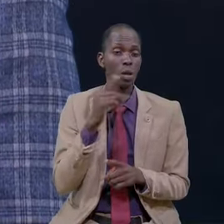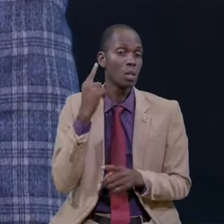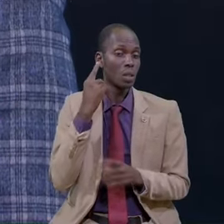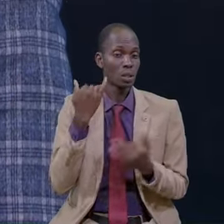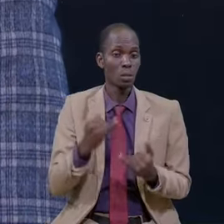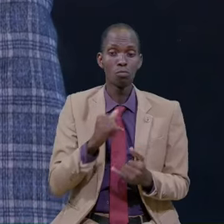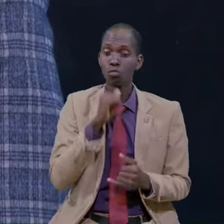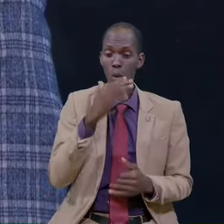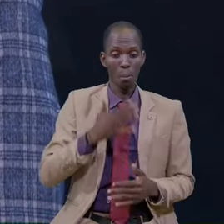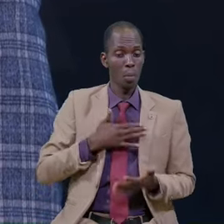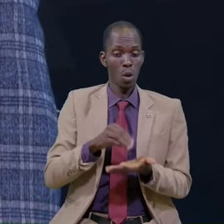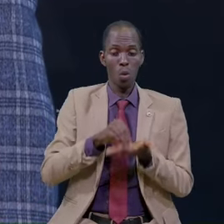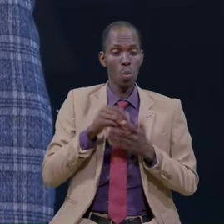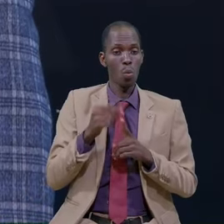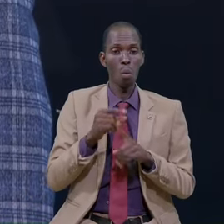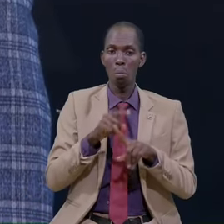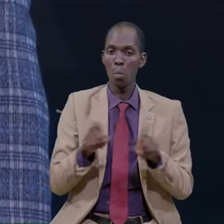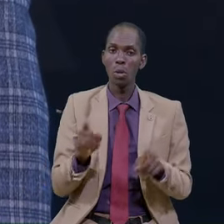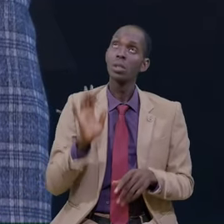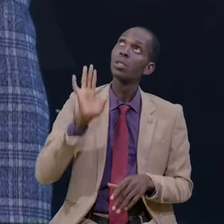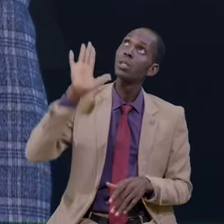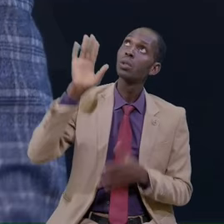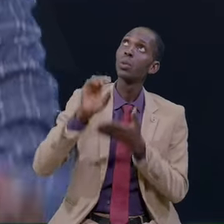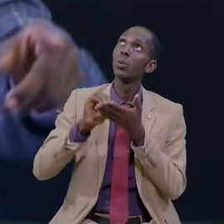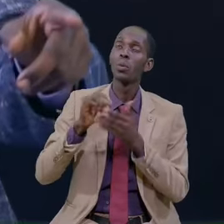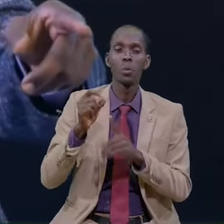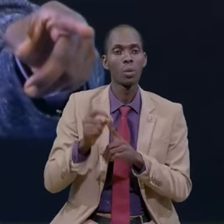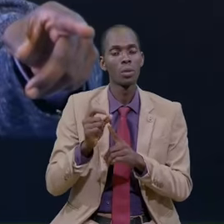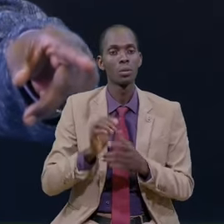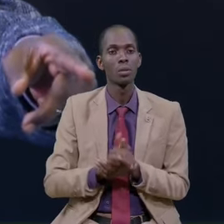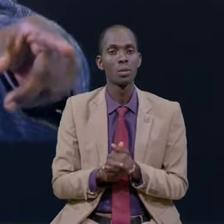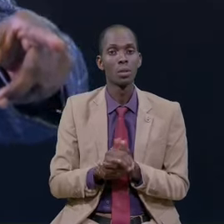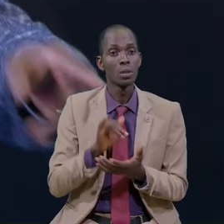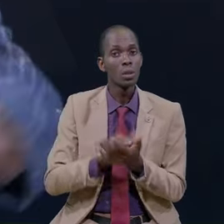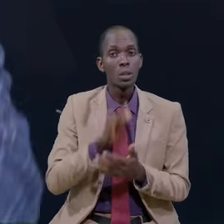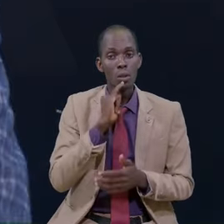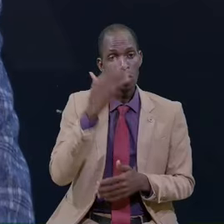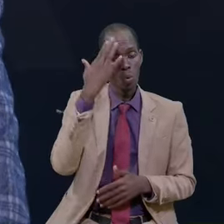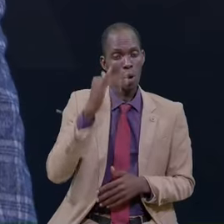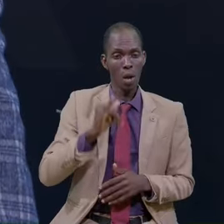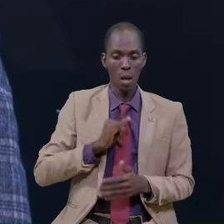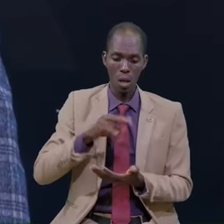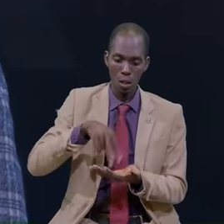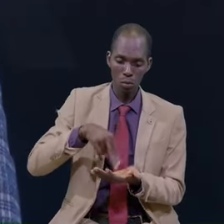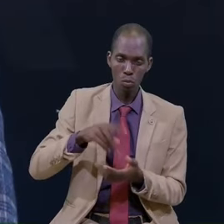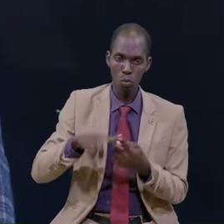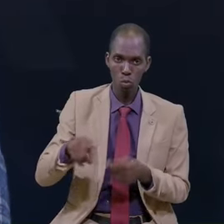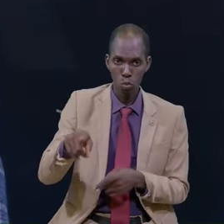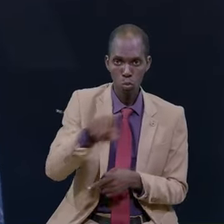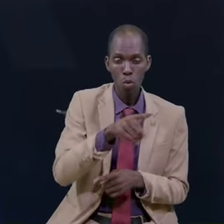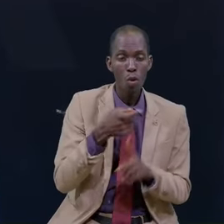word is his that's why read it to you from his